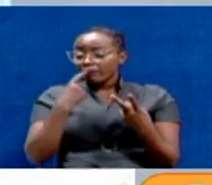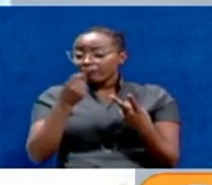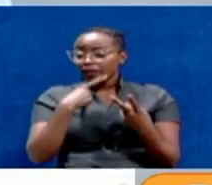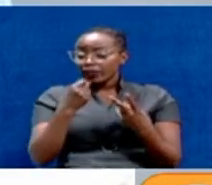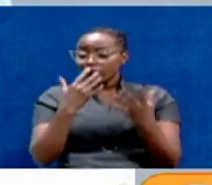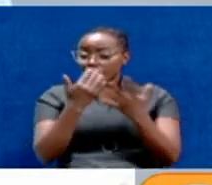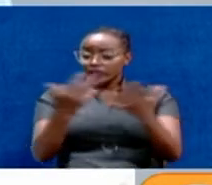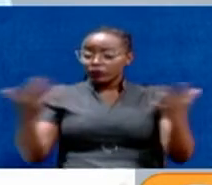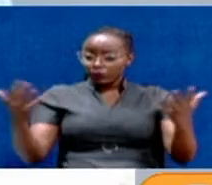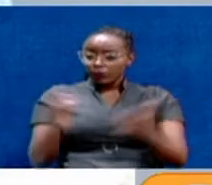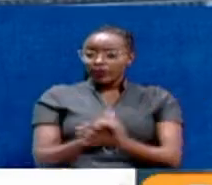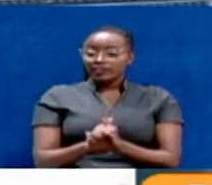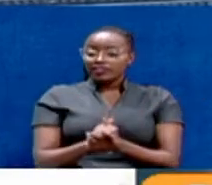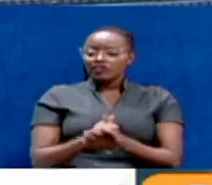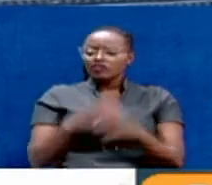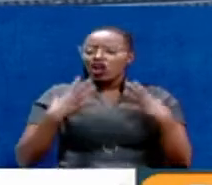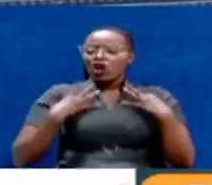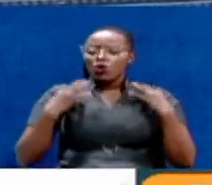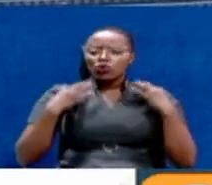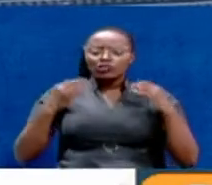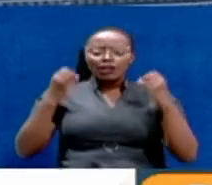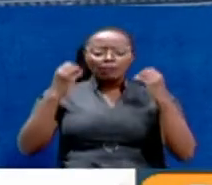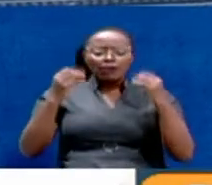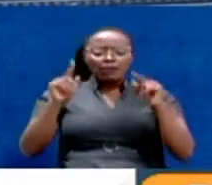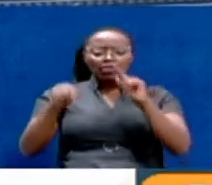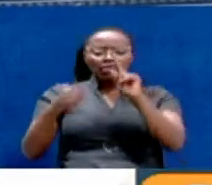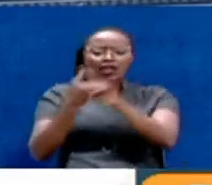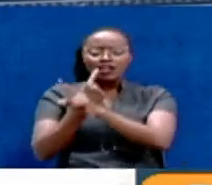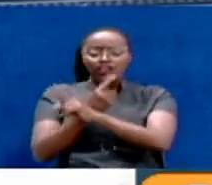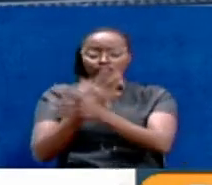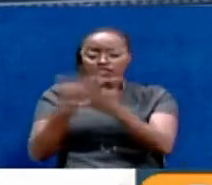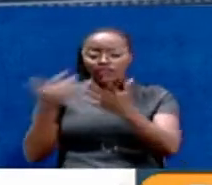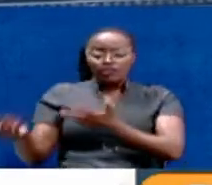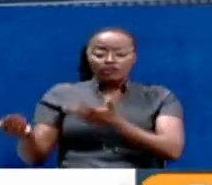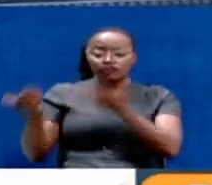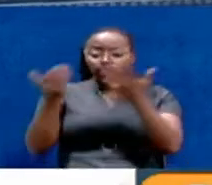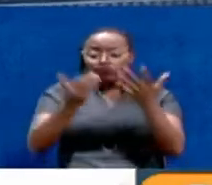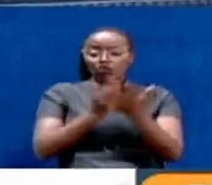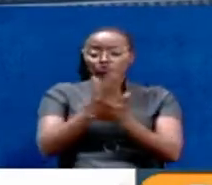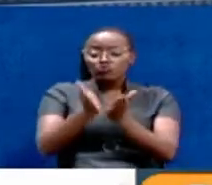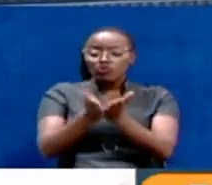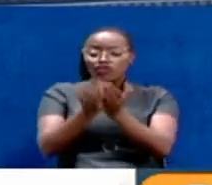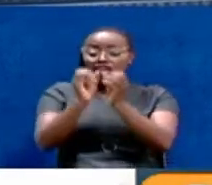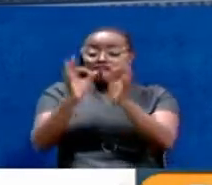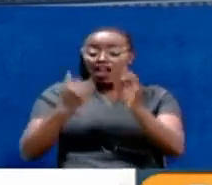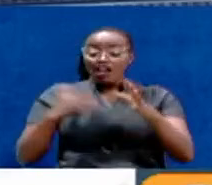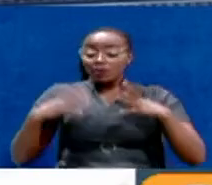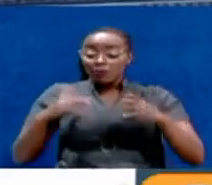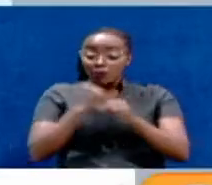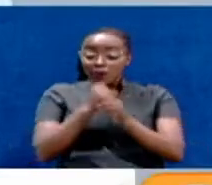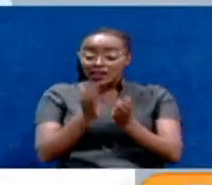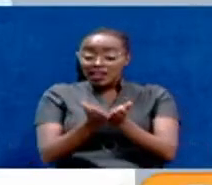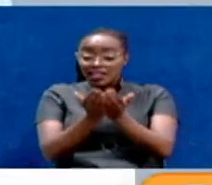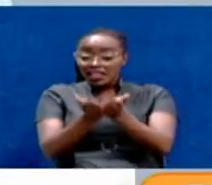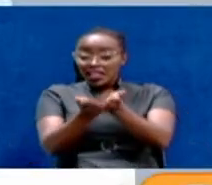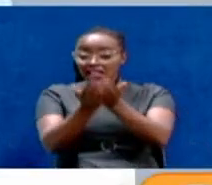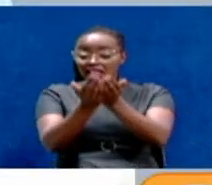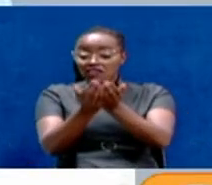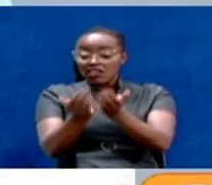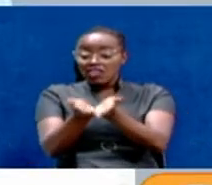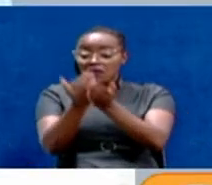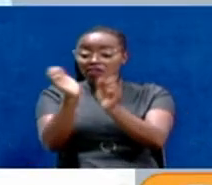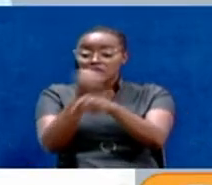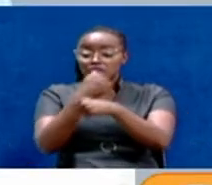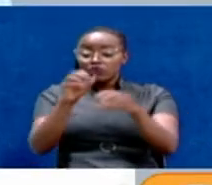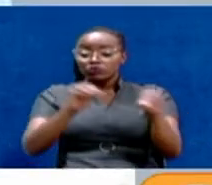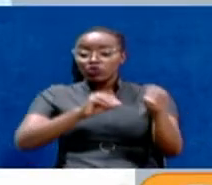medical equipments, clothes, and many other things come through the ship. And so without the seafarers, the ship cannot move. And that